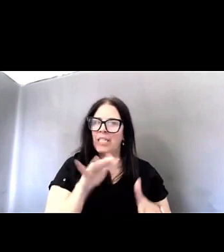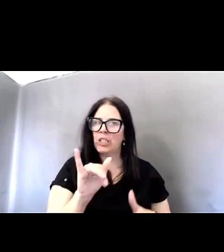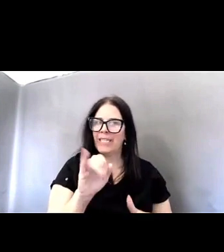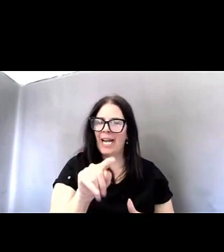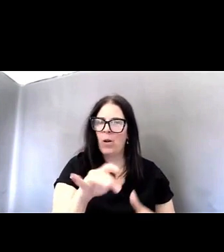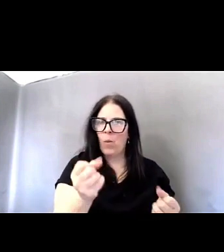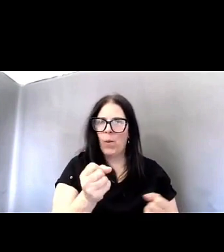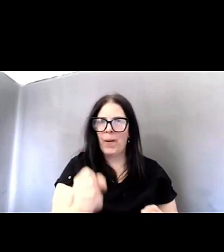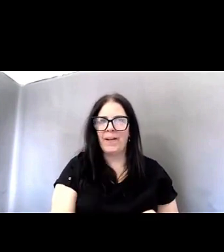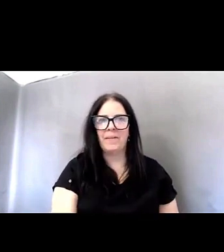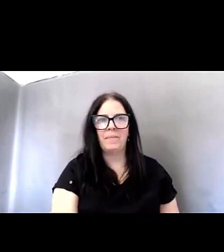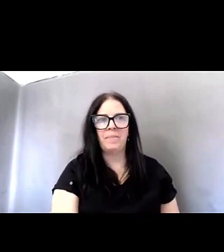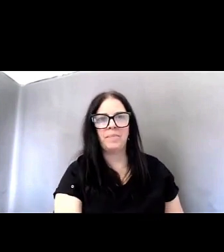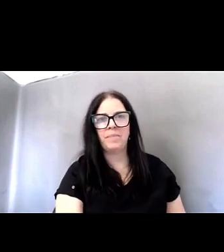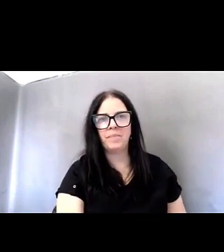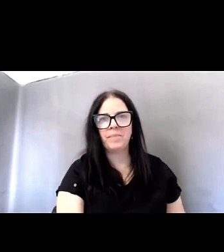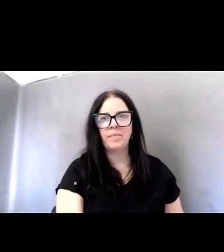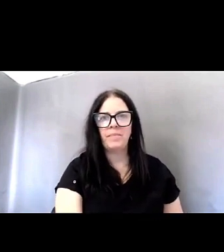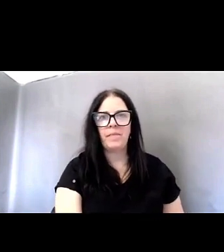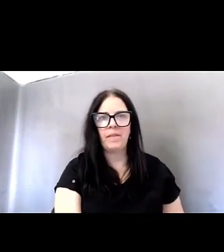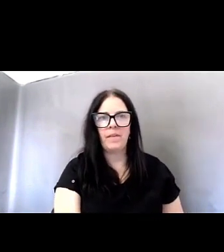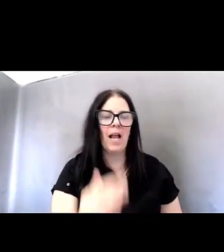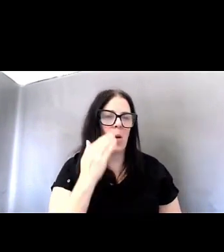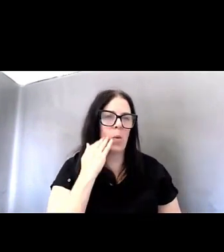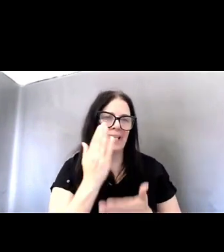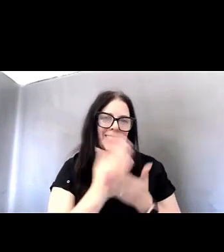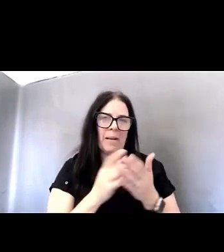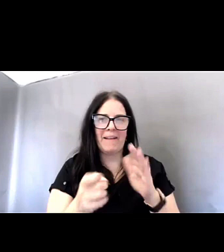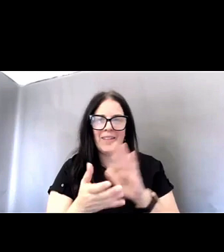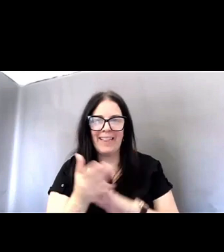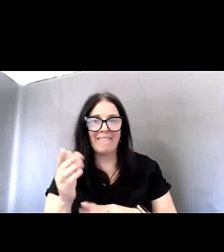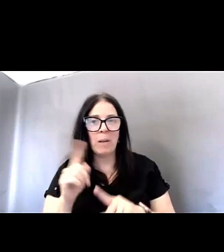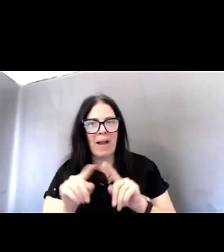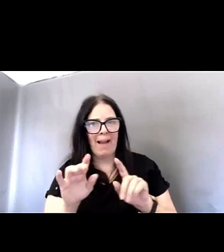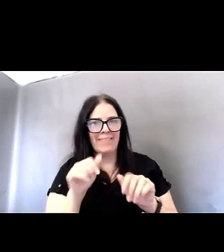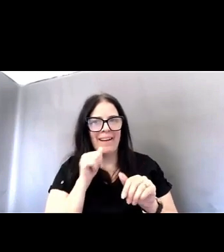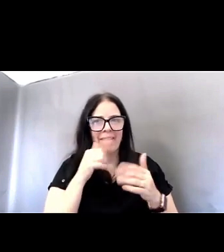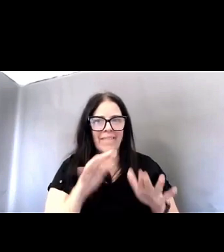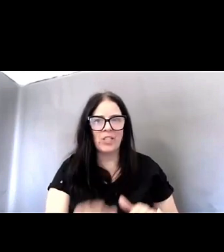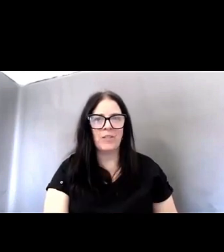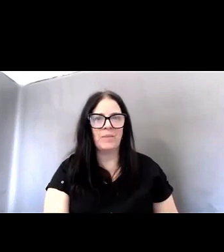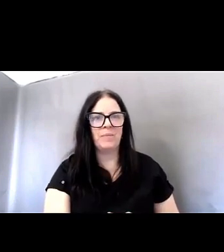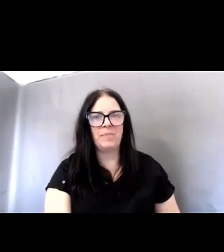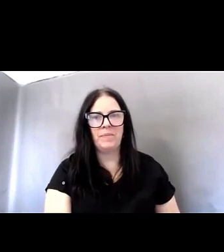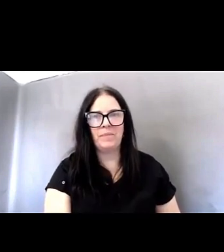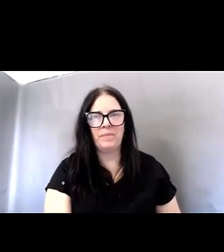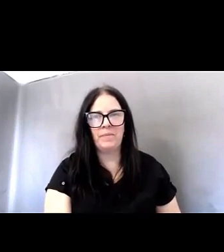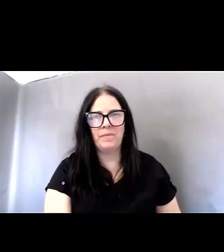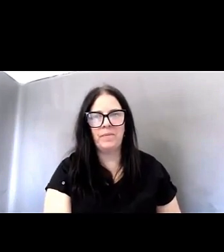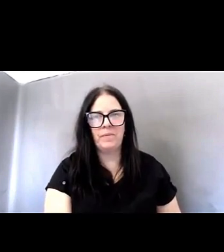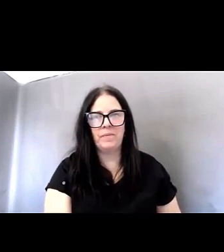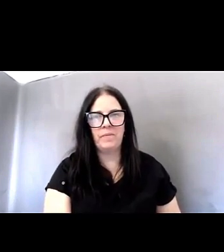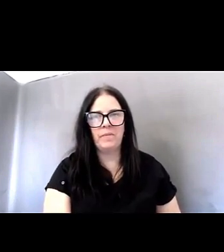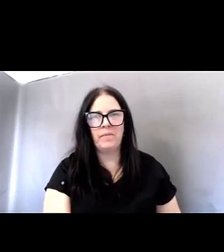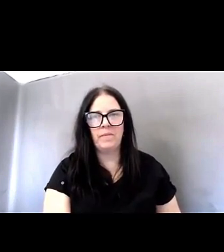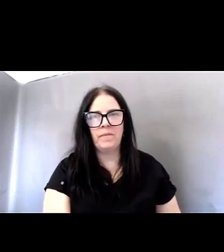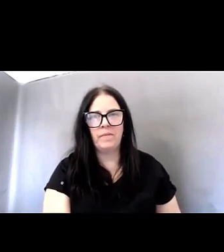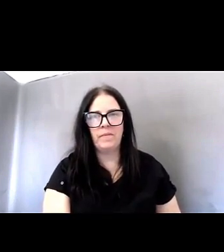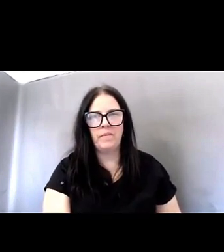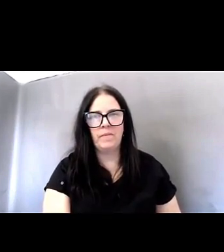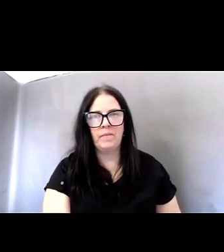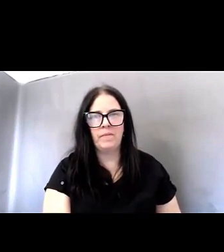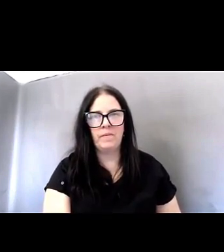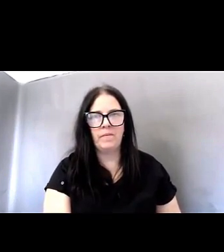if you don't have to. I know some of you had to go away, but if you can stay for a bit longer to share with us, explore with